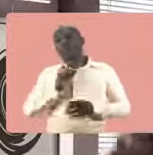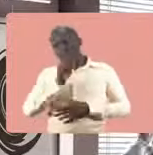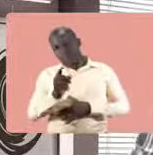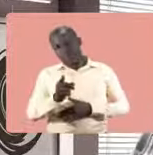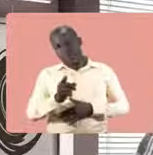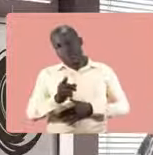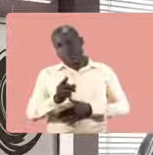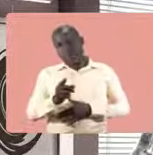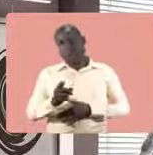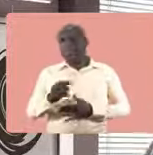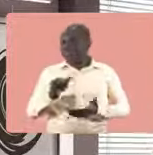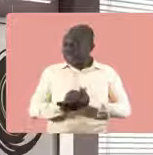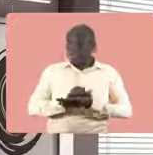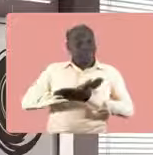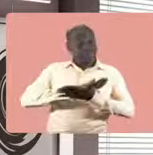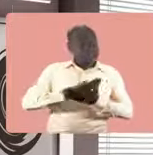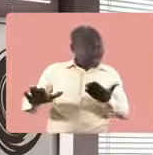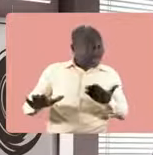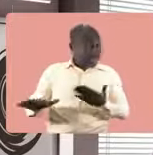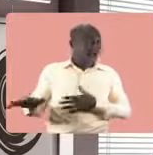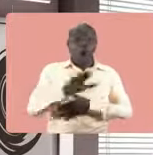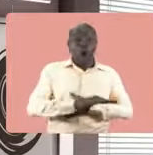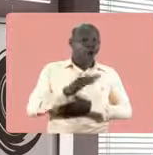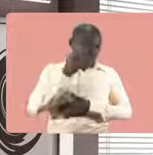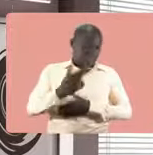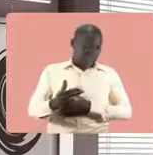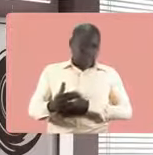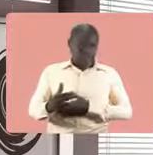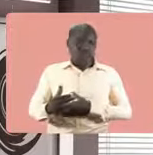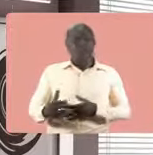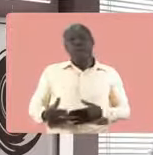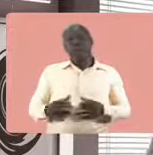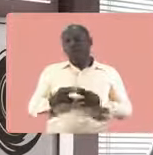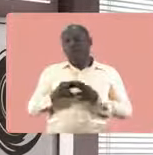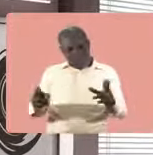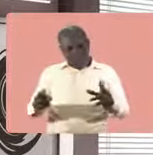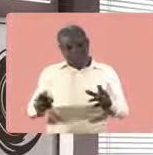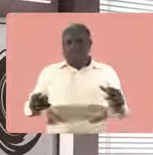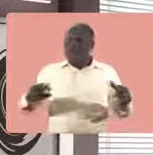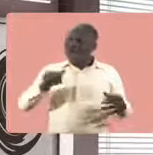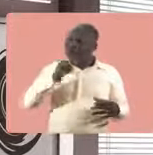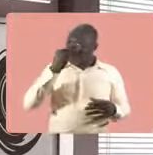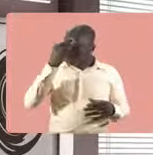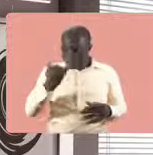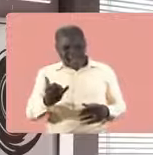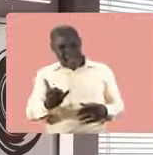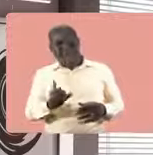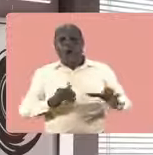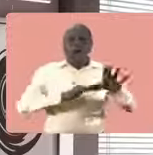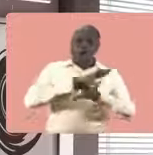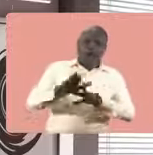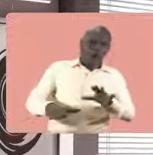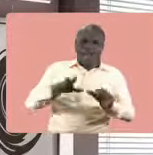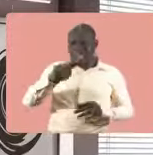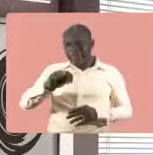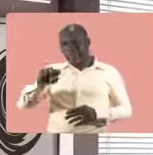ẹnu kwasem pefe a ẹda edi mi ni adofo a wutie me enti ada na ada owure ehye enipa mu